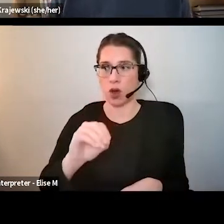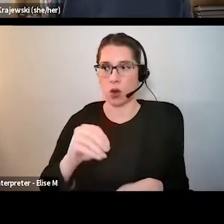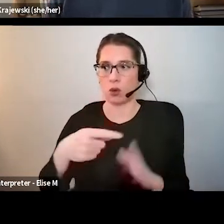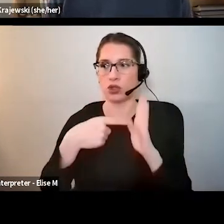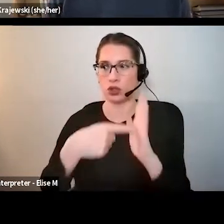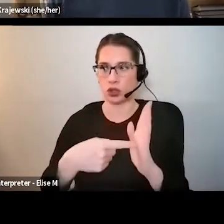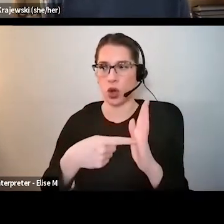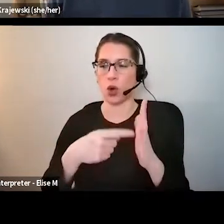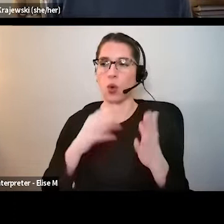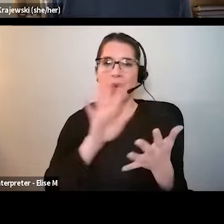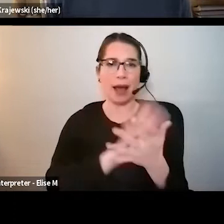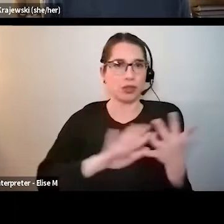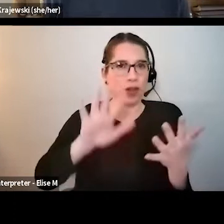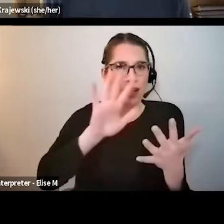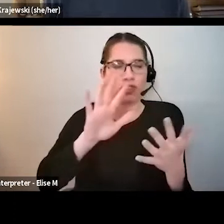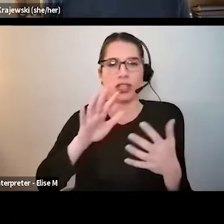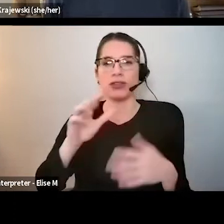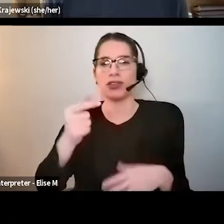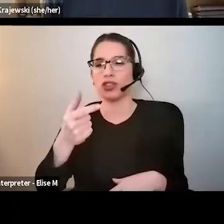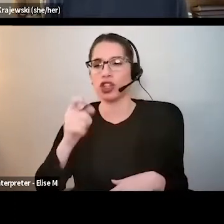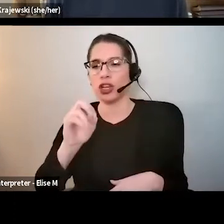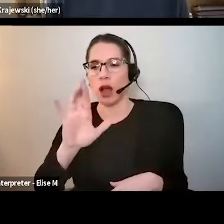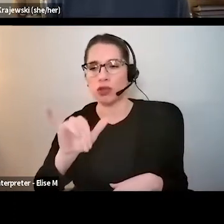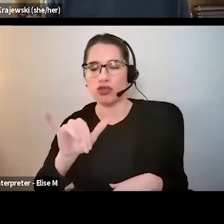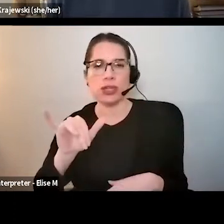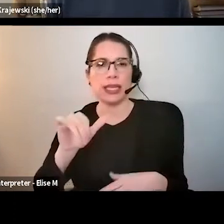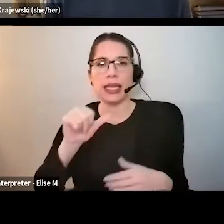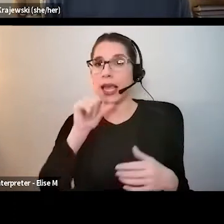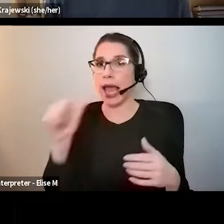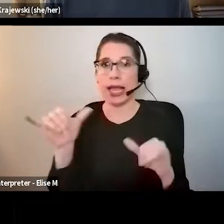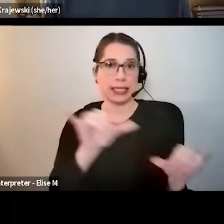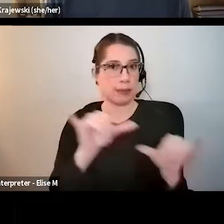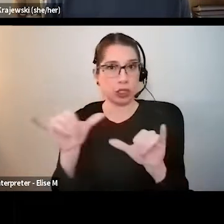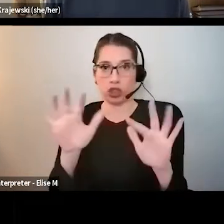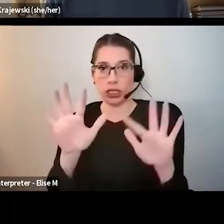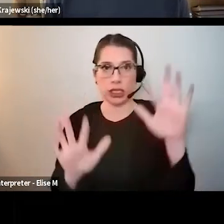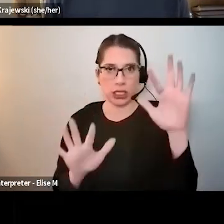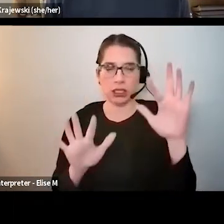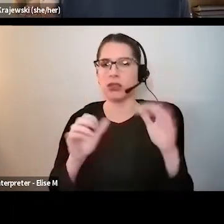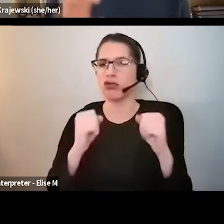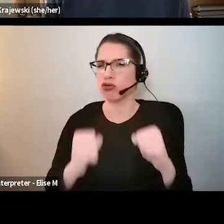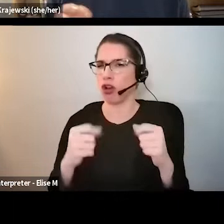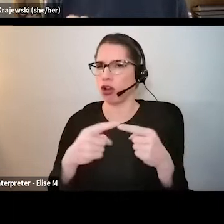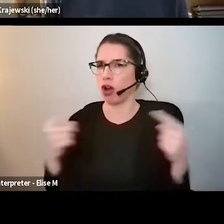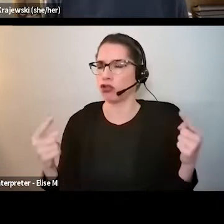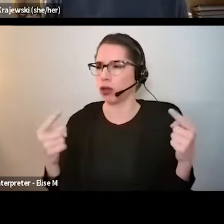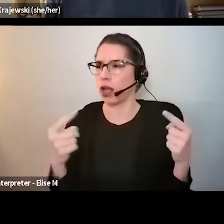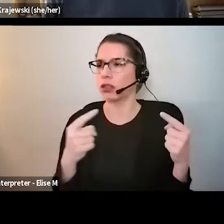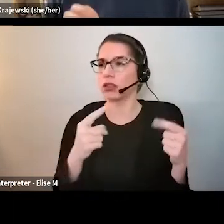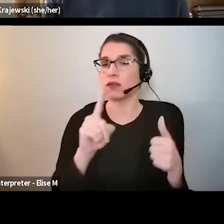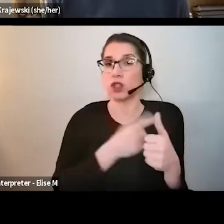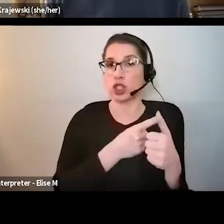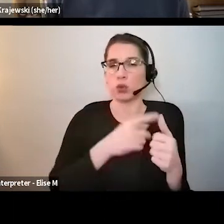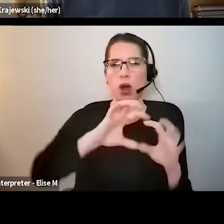geometry, asymmetry, and strong contrasts. The negative image of a rolled mattress on the